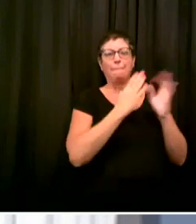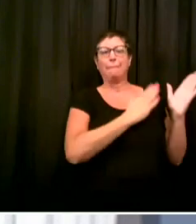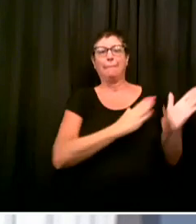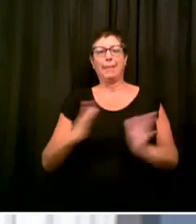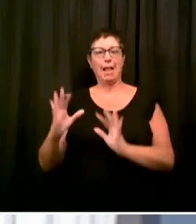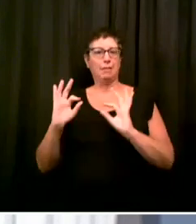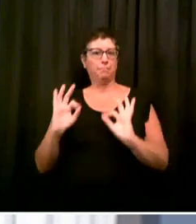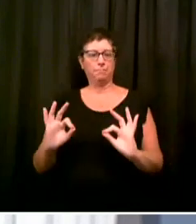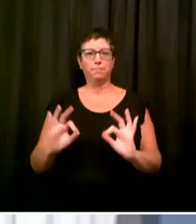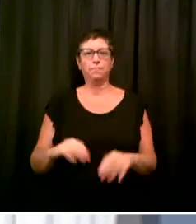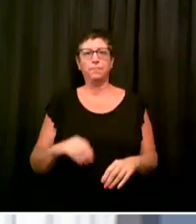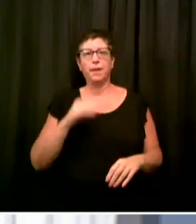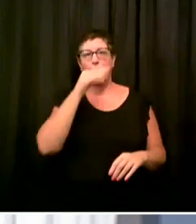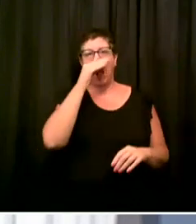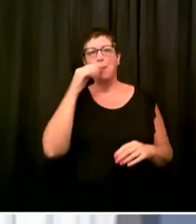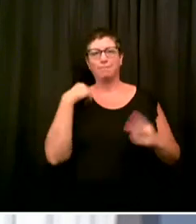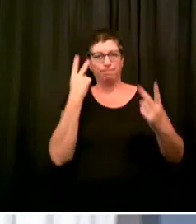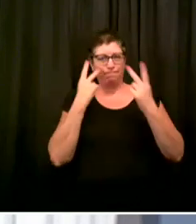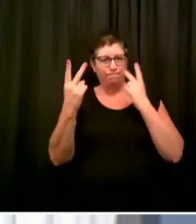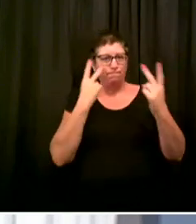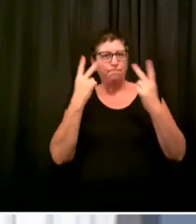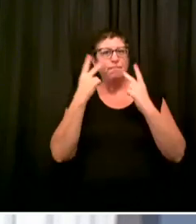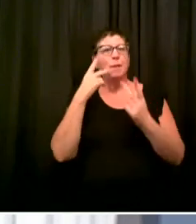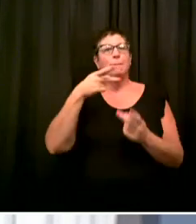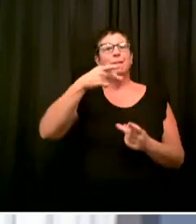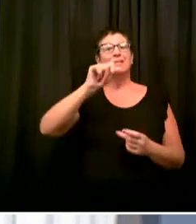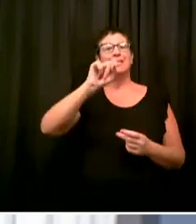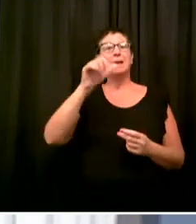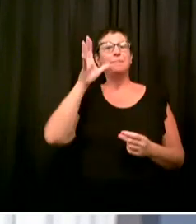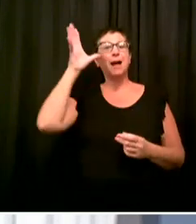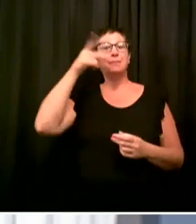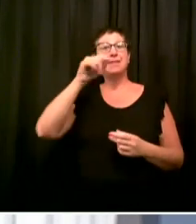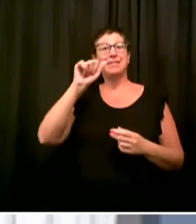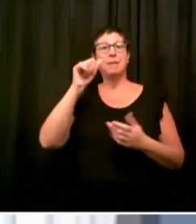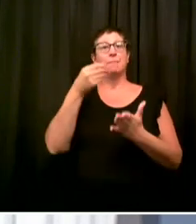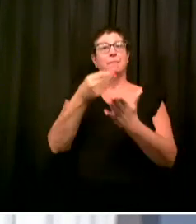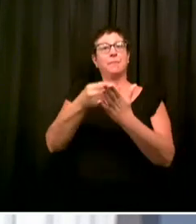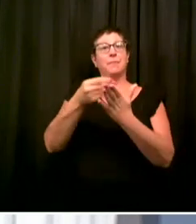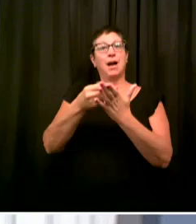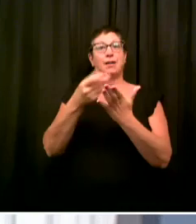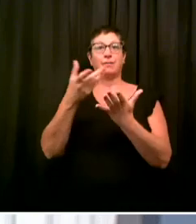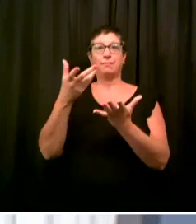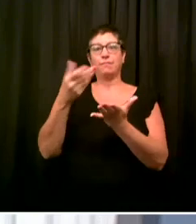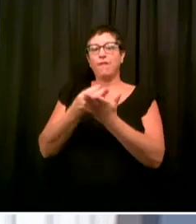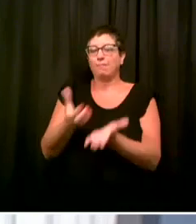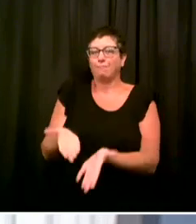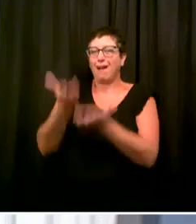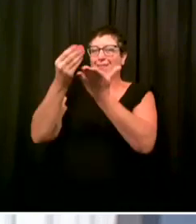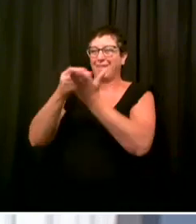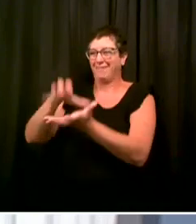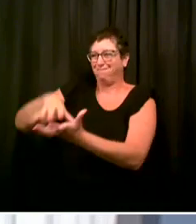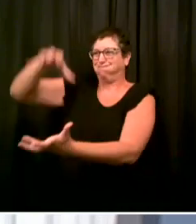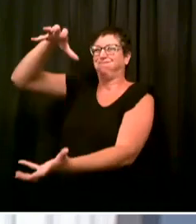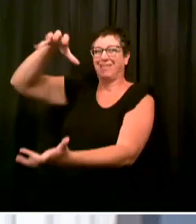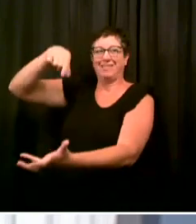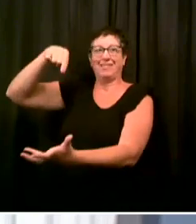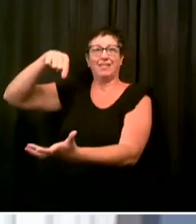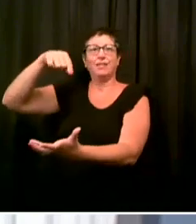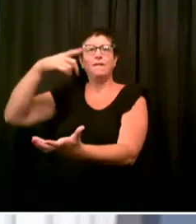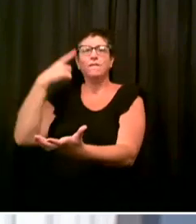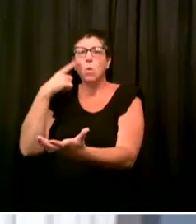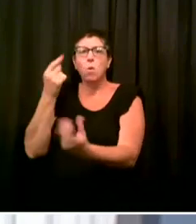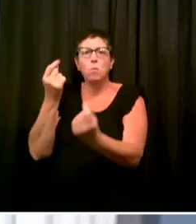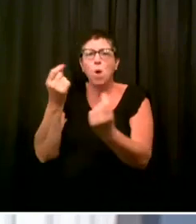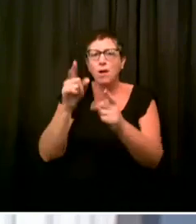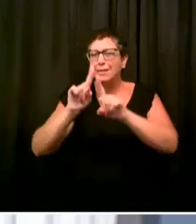tents and other kinds of supplies for their schools. Look, we are in the midst of a global pandemic. If there is any time for all of us to